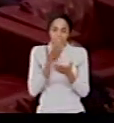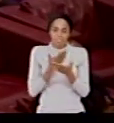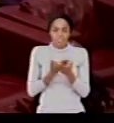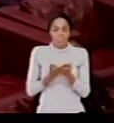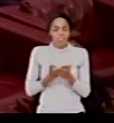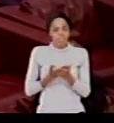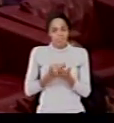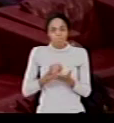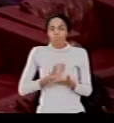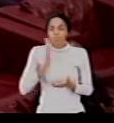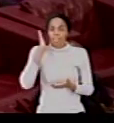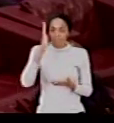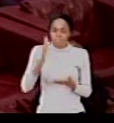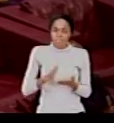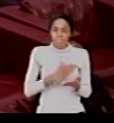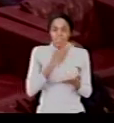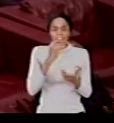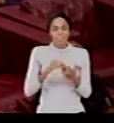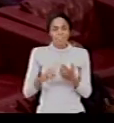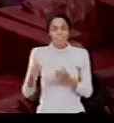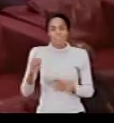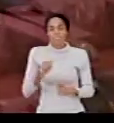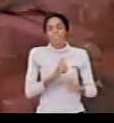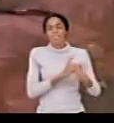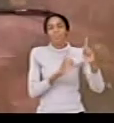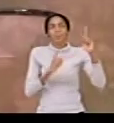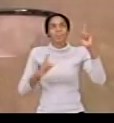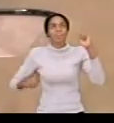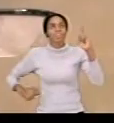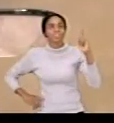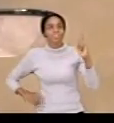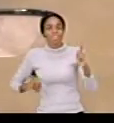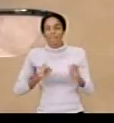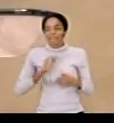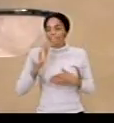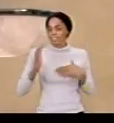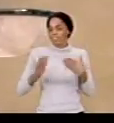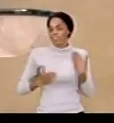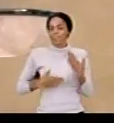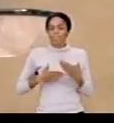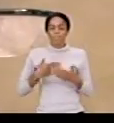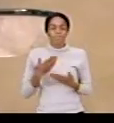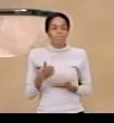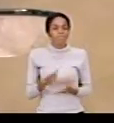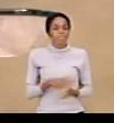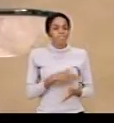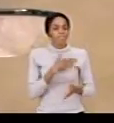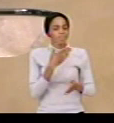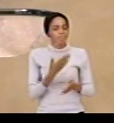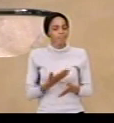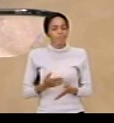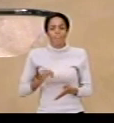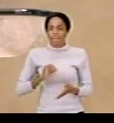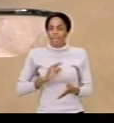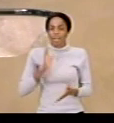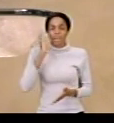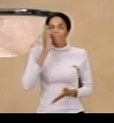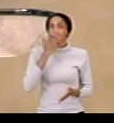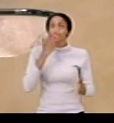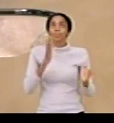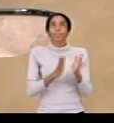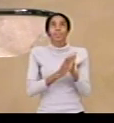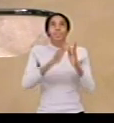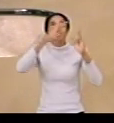good. Sing with me unto the Lord a joyful song. I